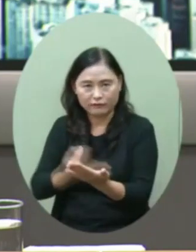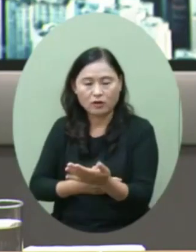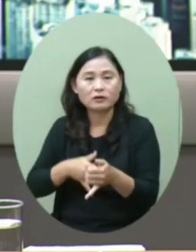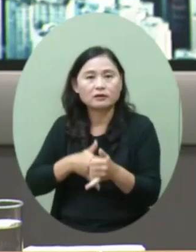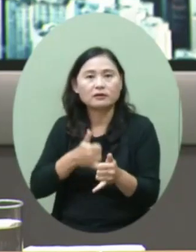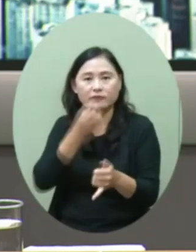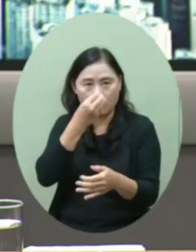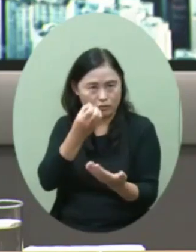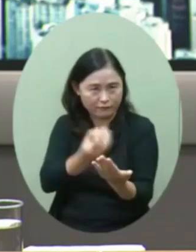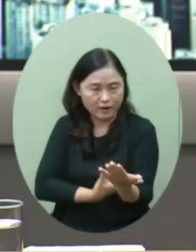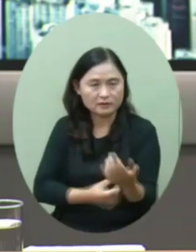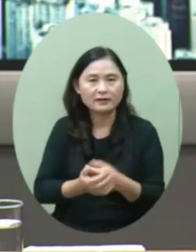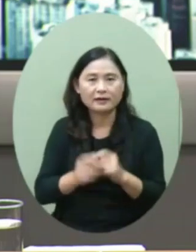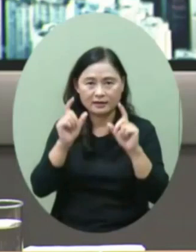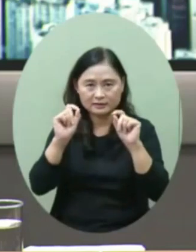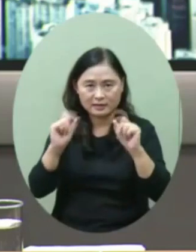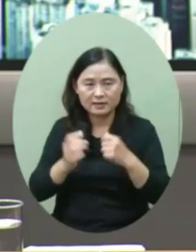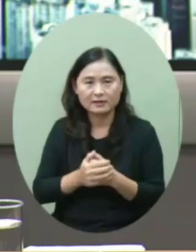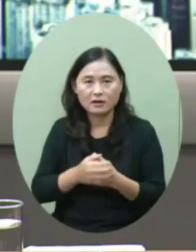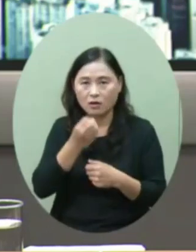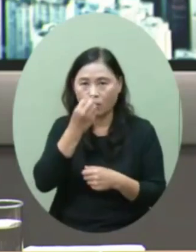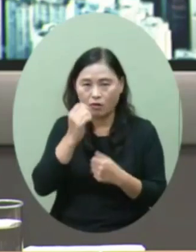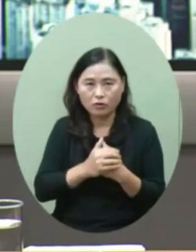now the